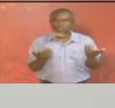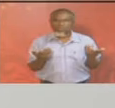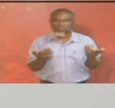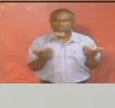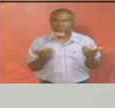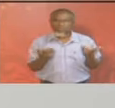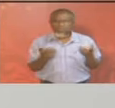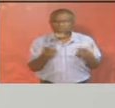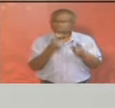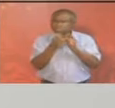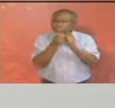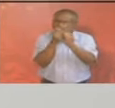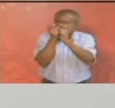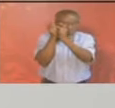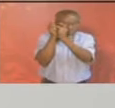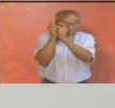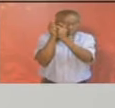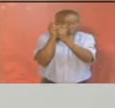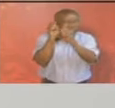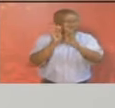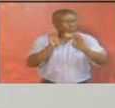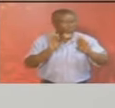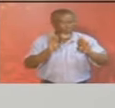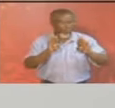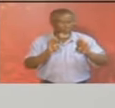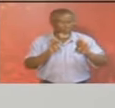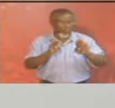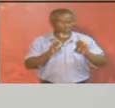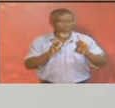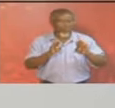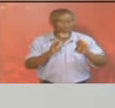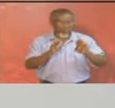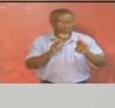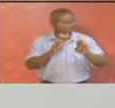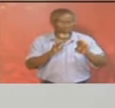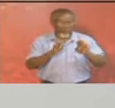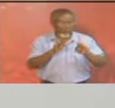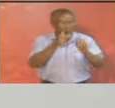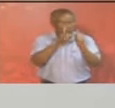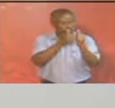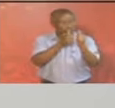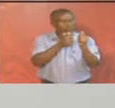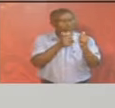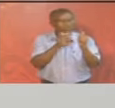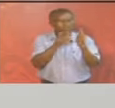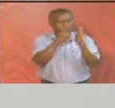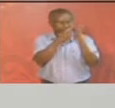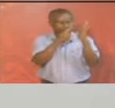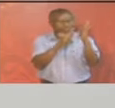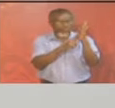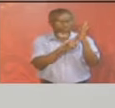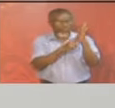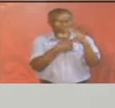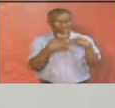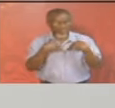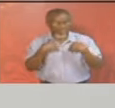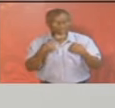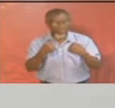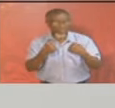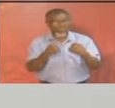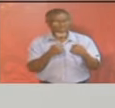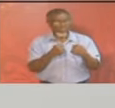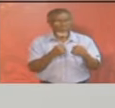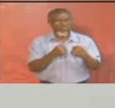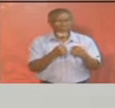that enhanced public health awareness, the enhanced adherence to the watching of distance, washing of hands, wearing of